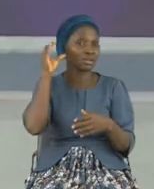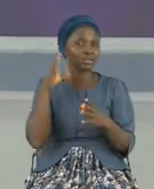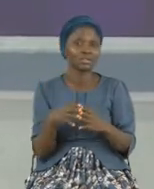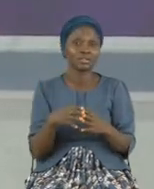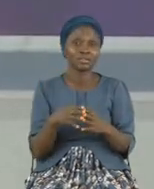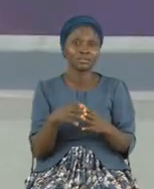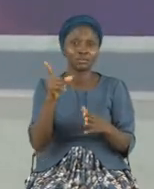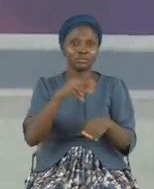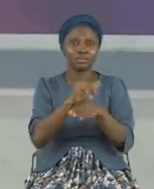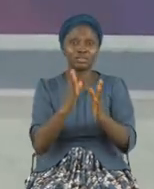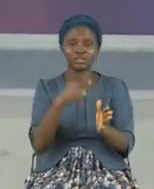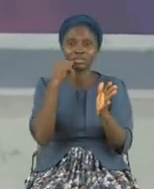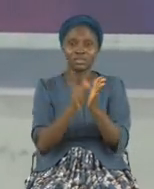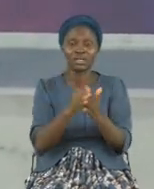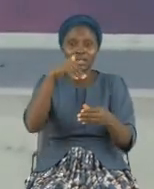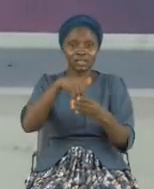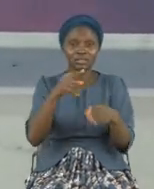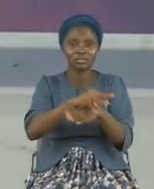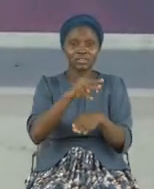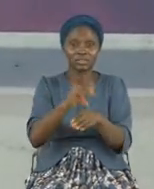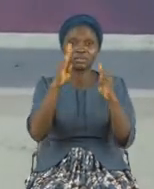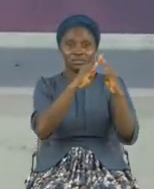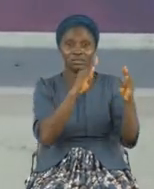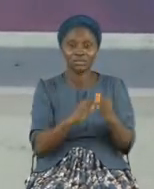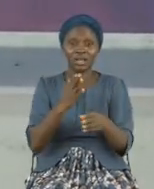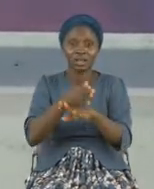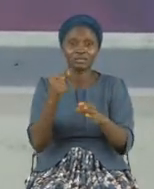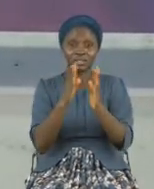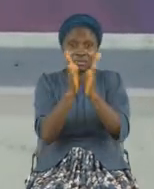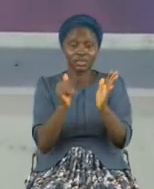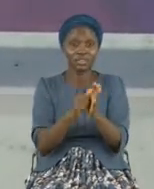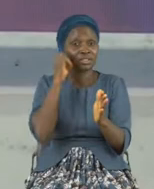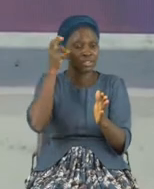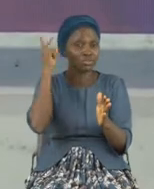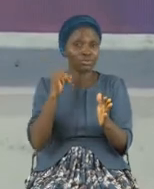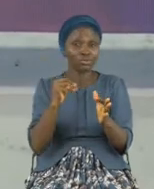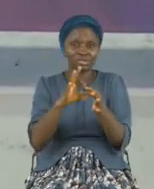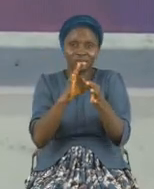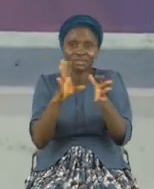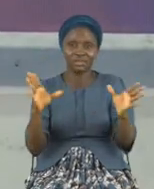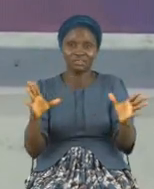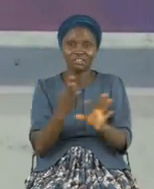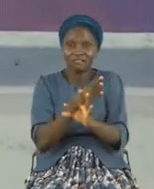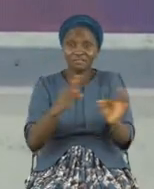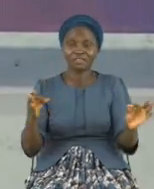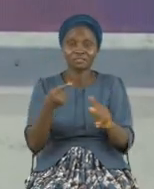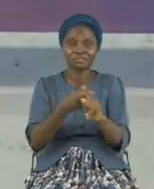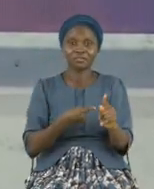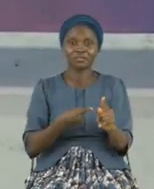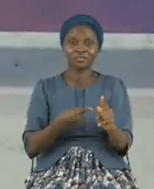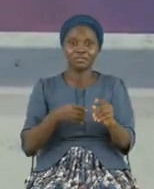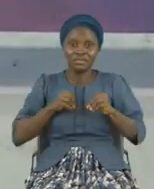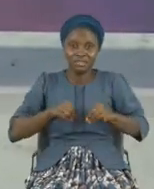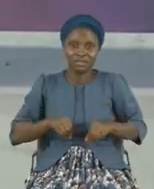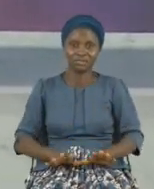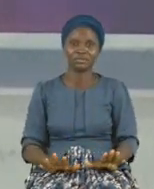after the prayer that he was relieved from depression. And